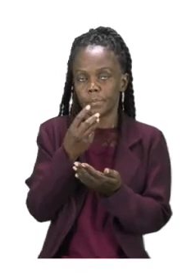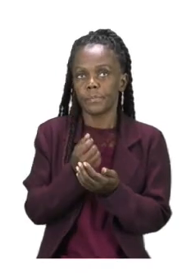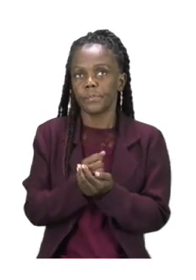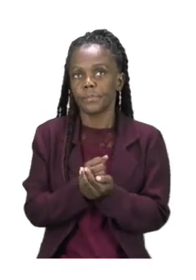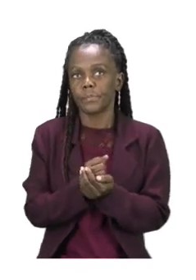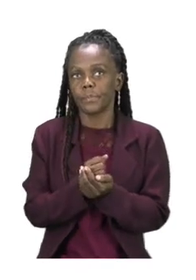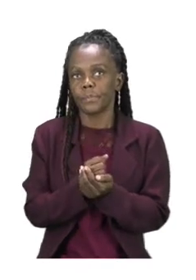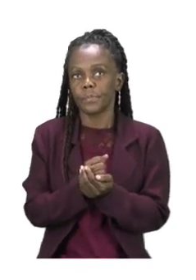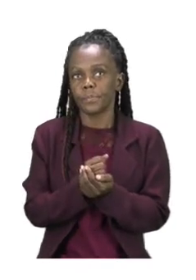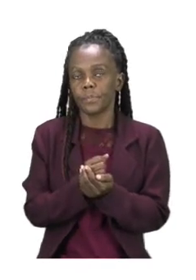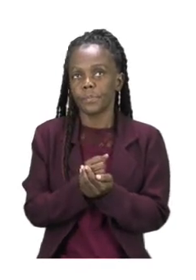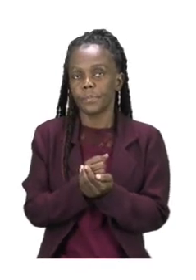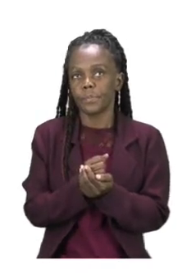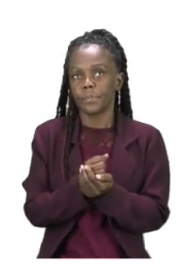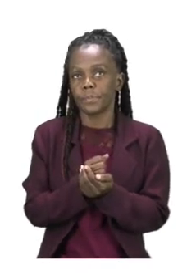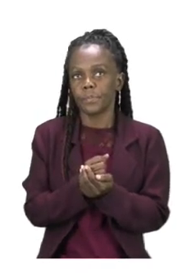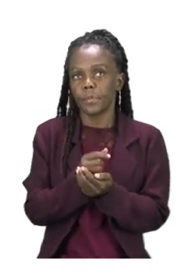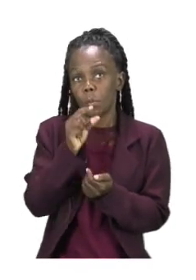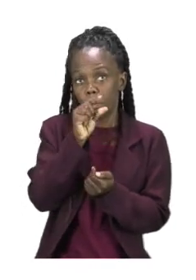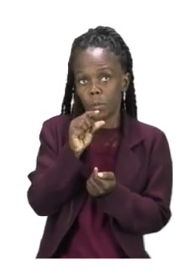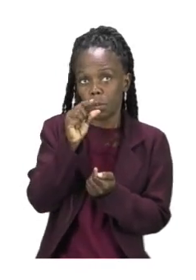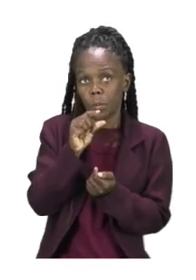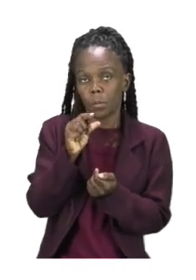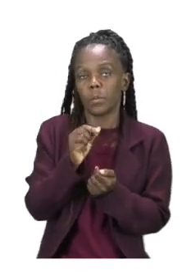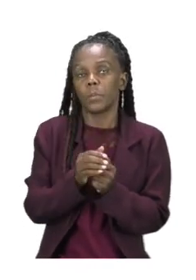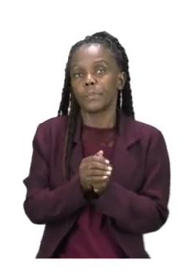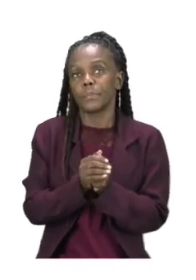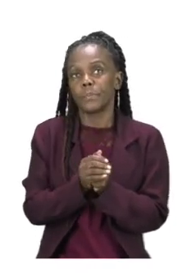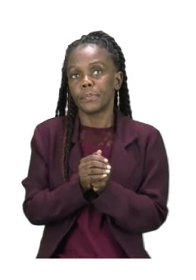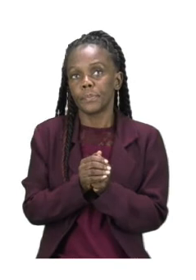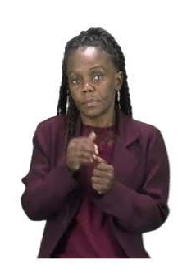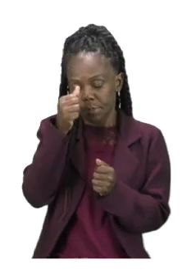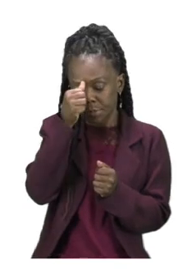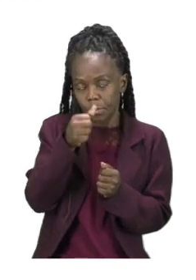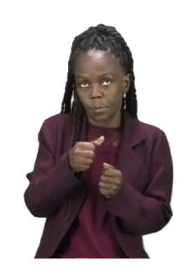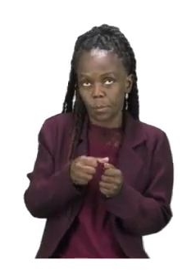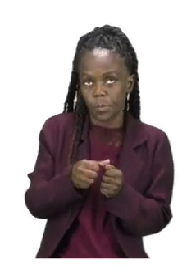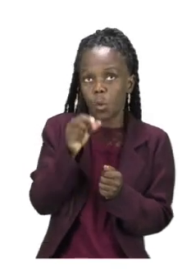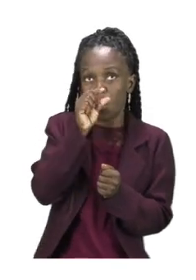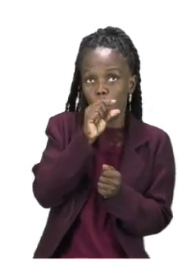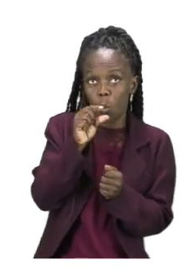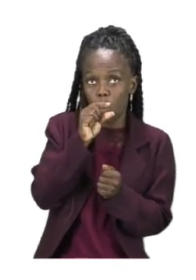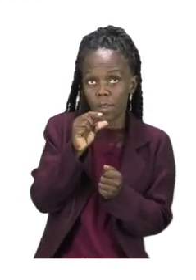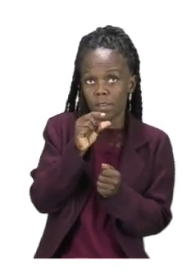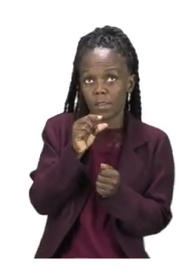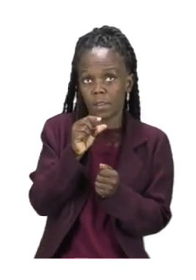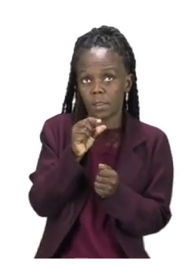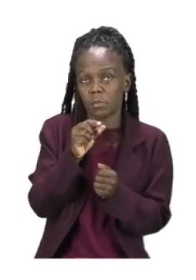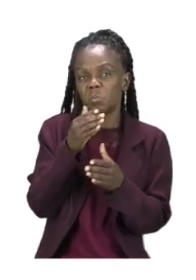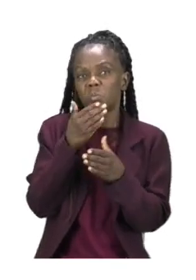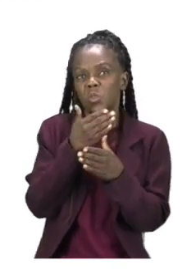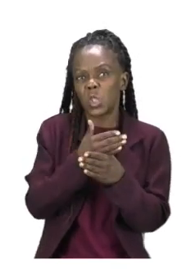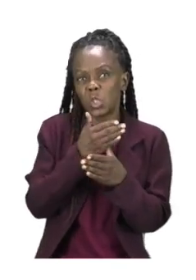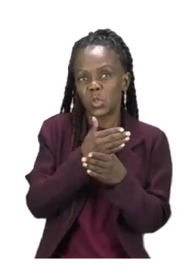are going to be doing vocabulary words. Now remember, vocabulary words are new words that